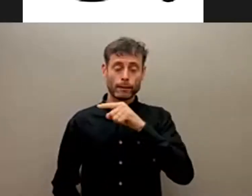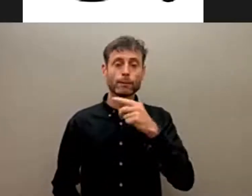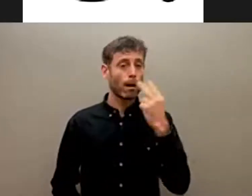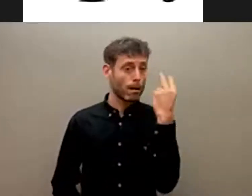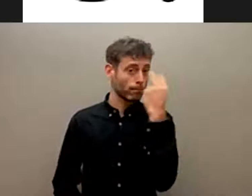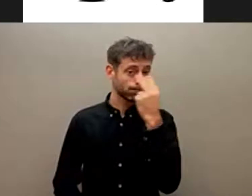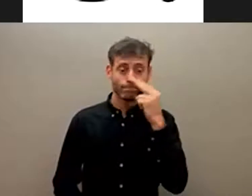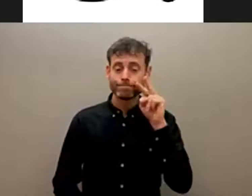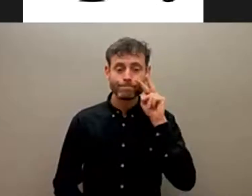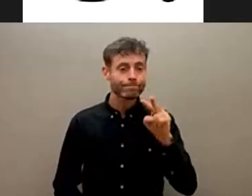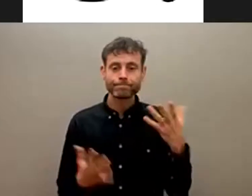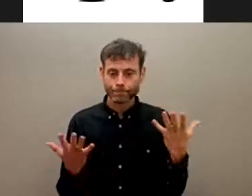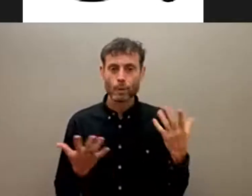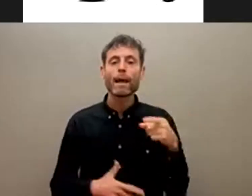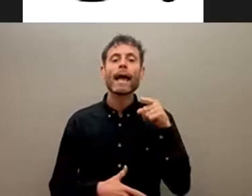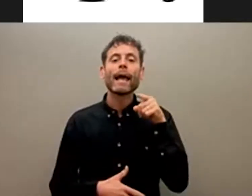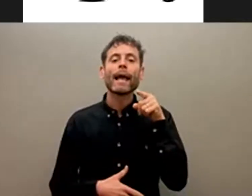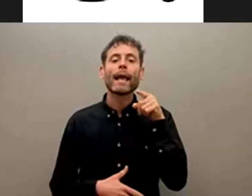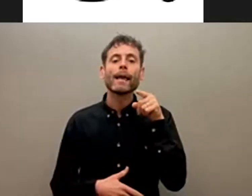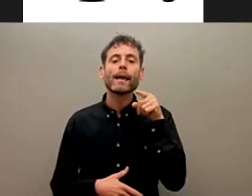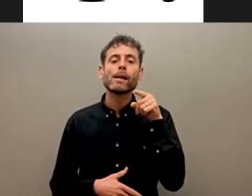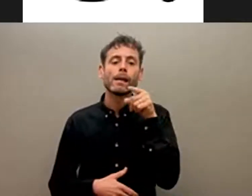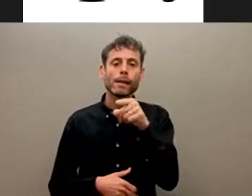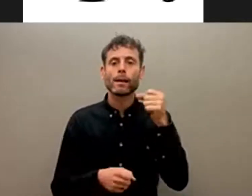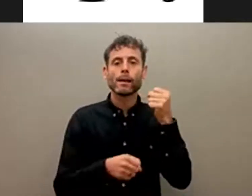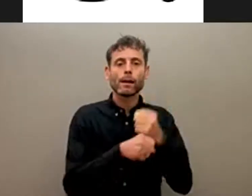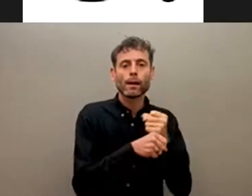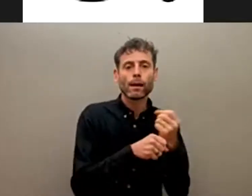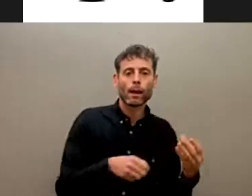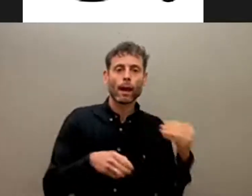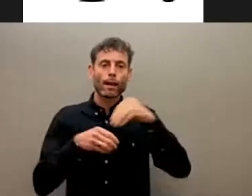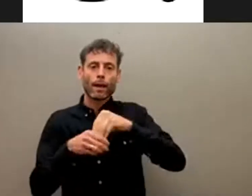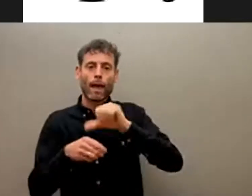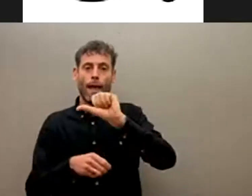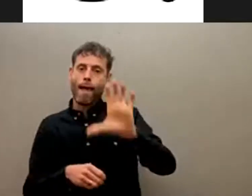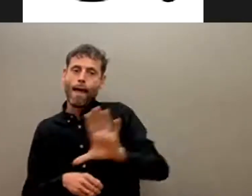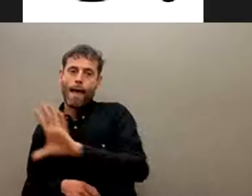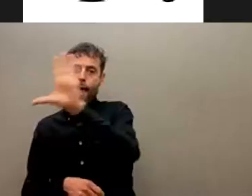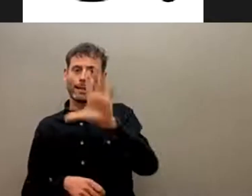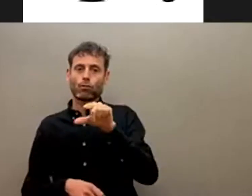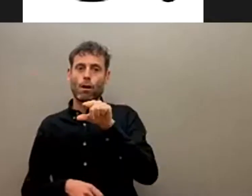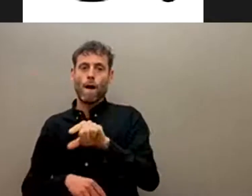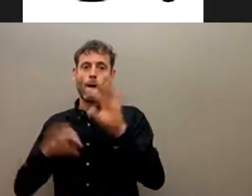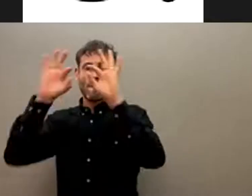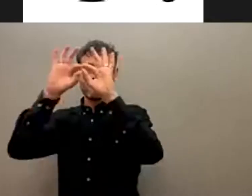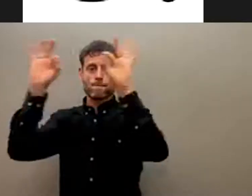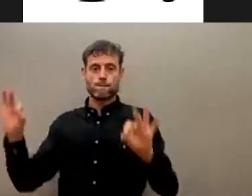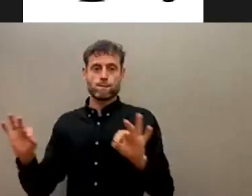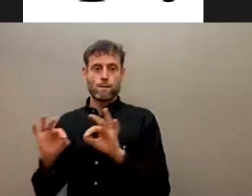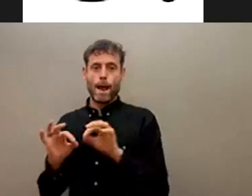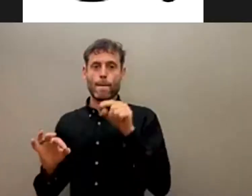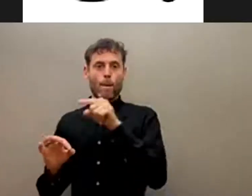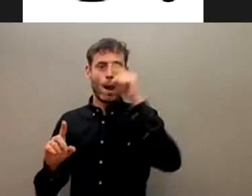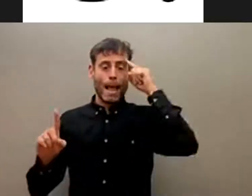the establishment of the Asia-Pacific framework of Make the Rights Real. He participated in